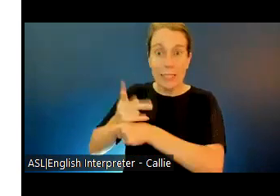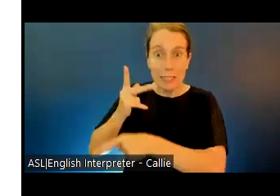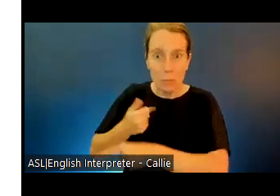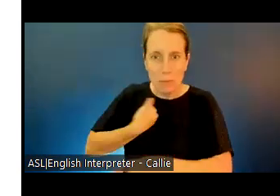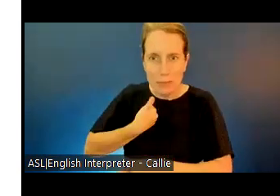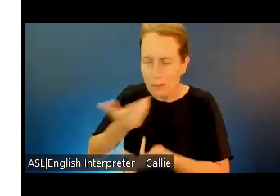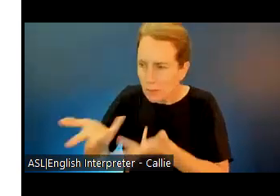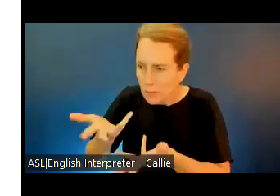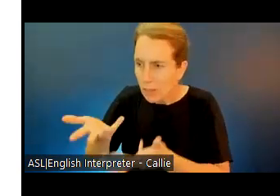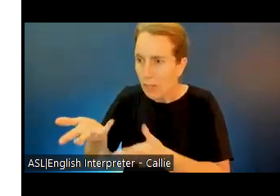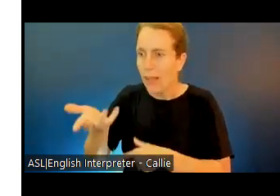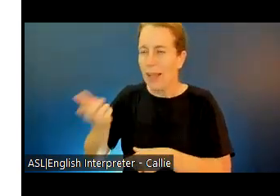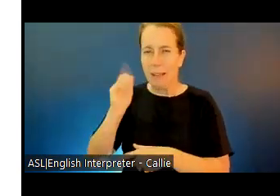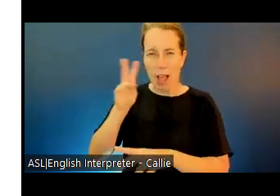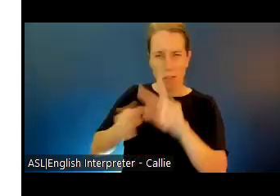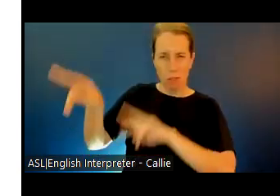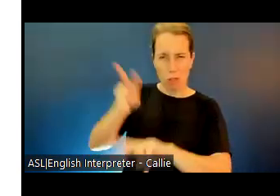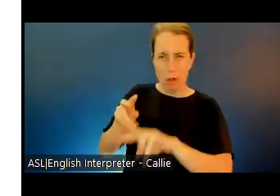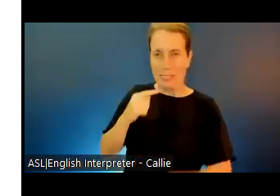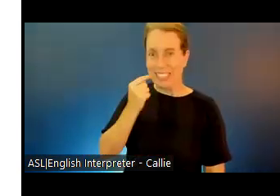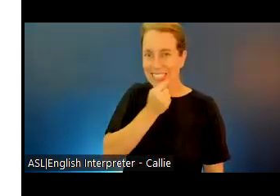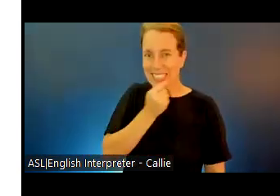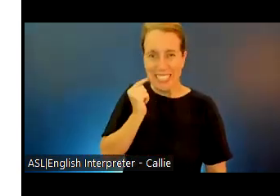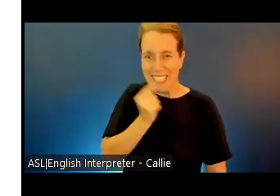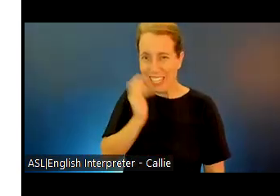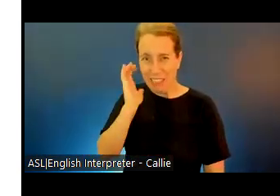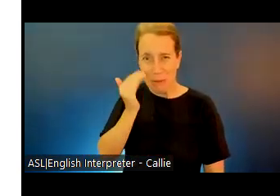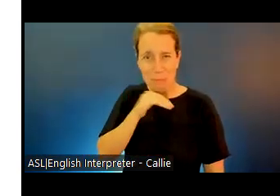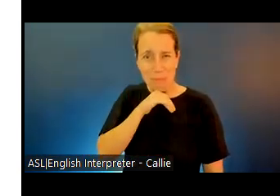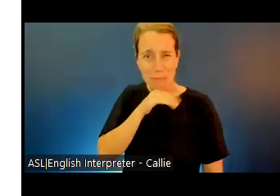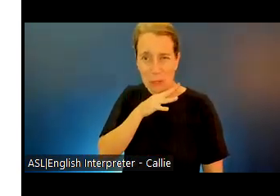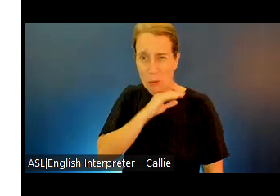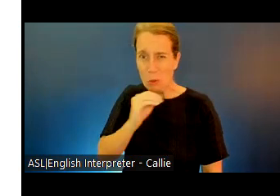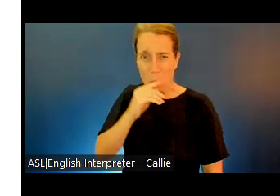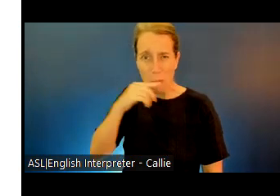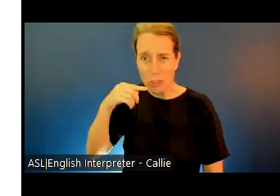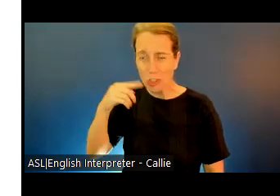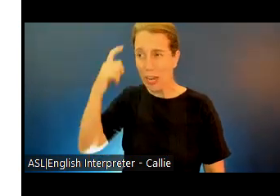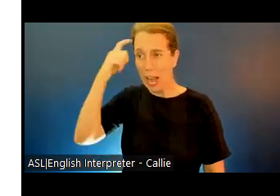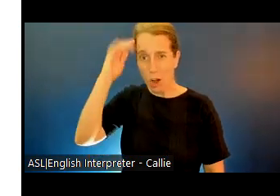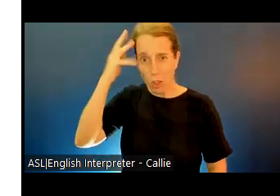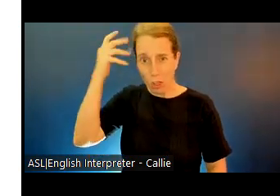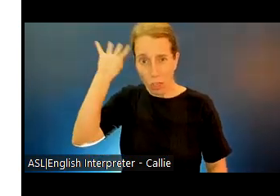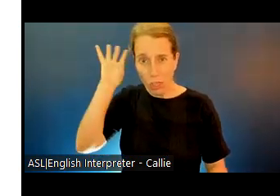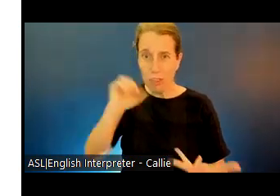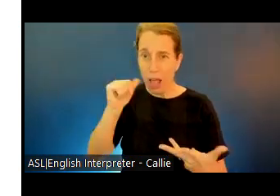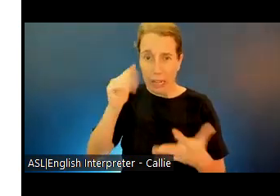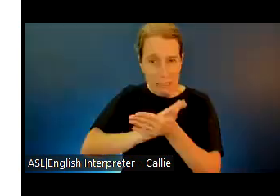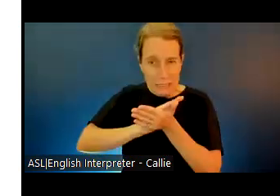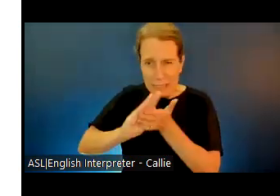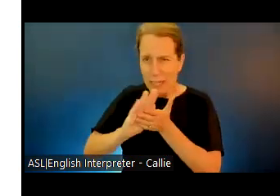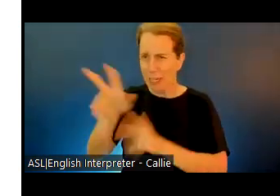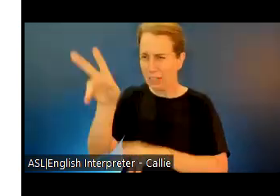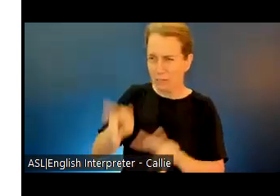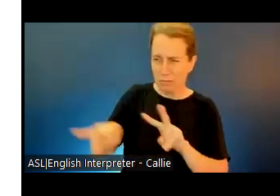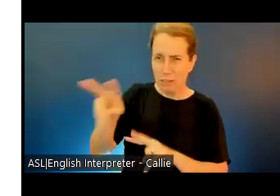being cleaned, their hair is unwashed, those are all things that I, if my sibling was in a program, I would be contacting the